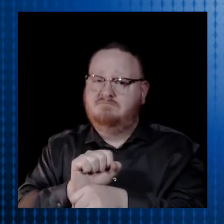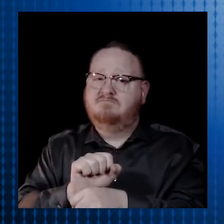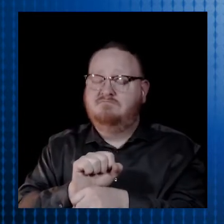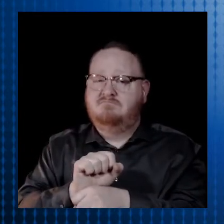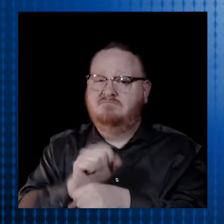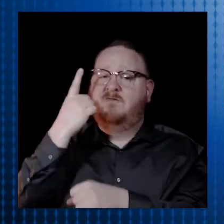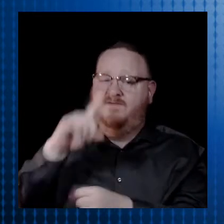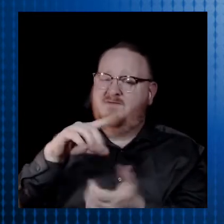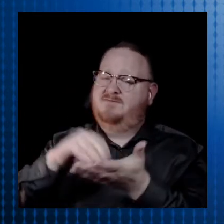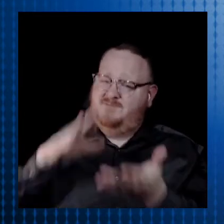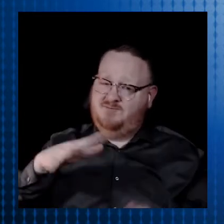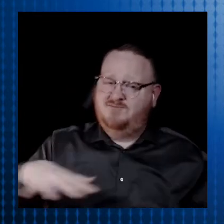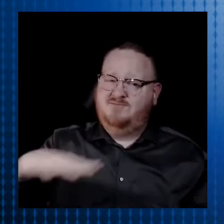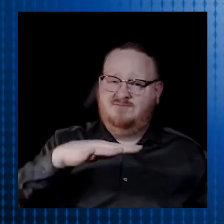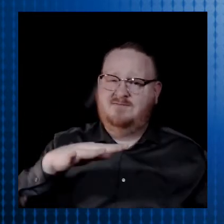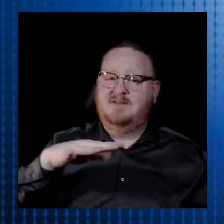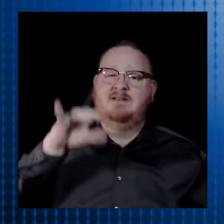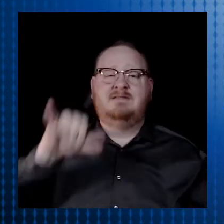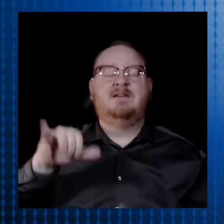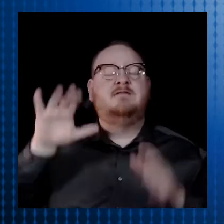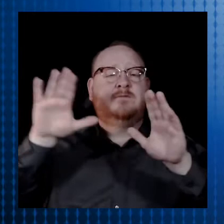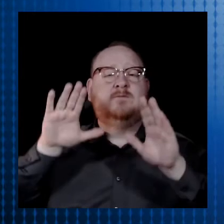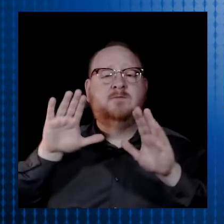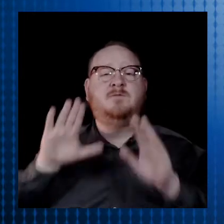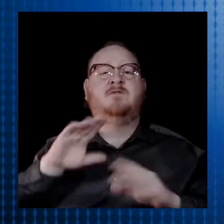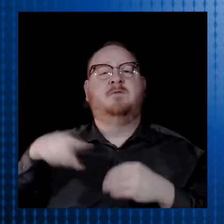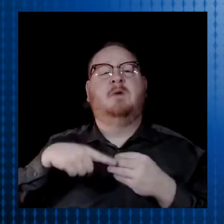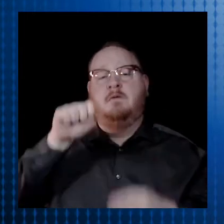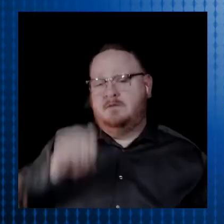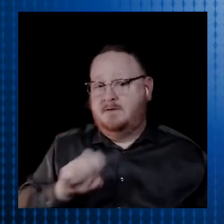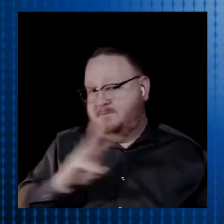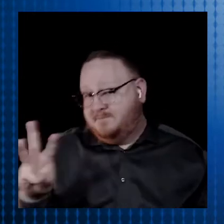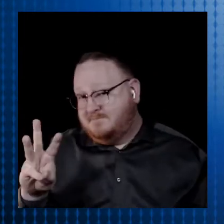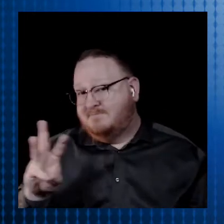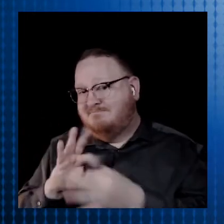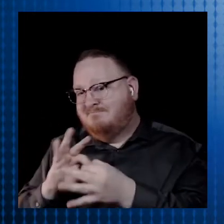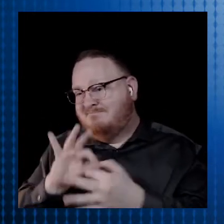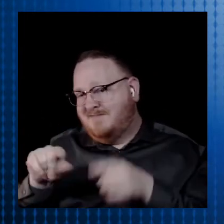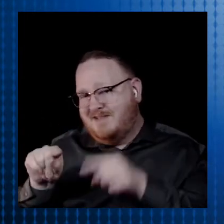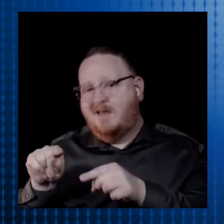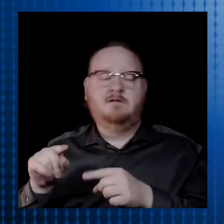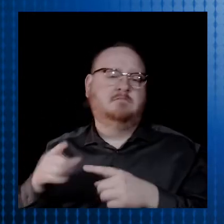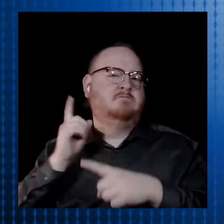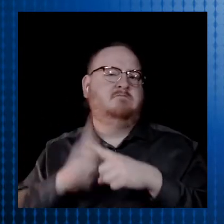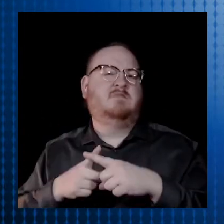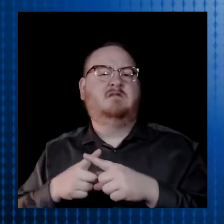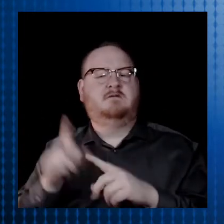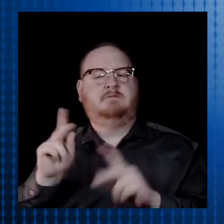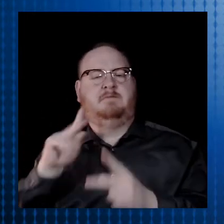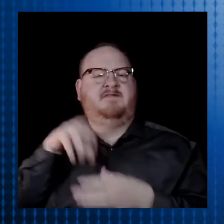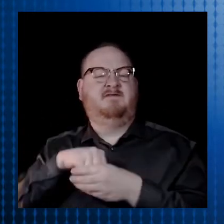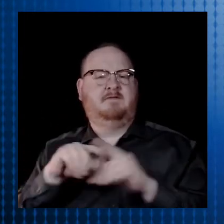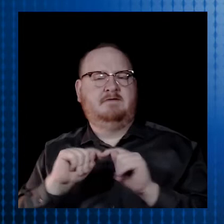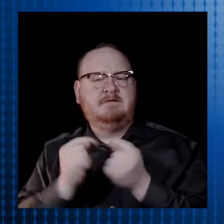and that is what is so wonderful about Southwestern and the individuals on this team and the